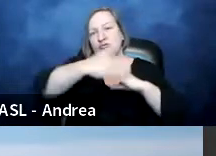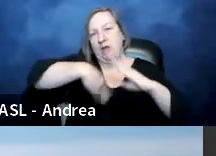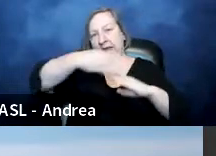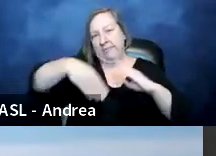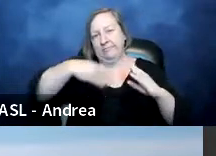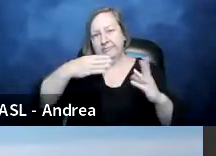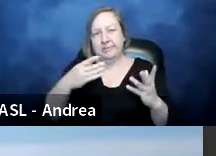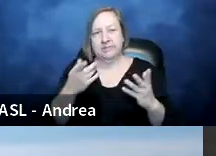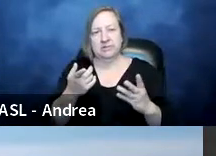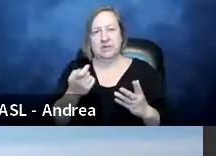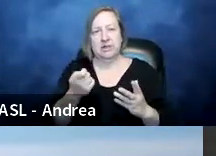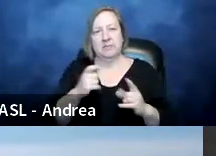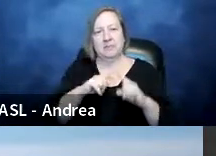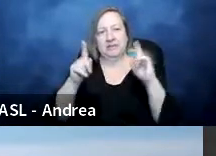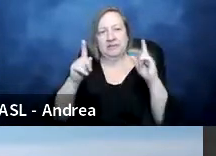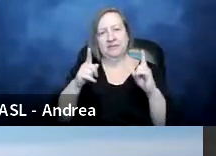next.